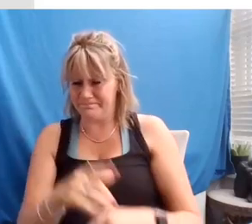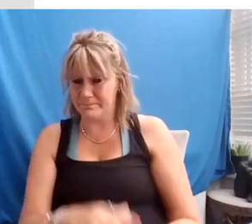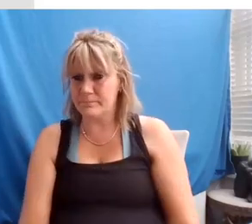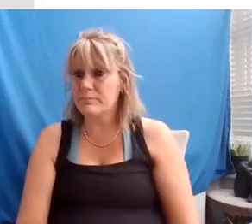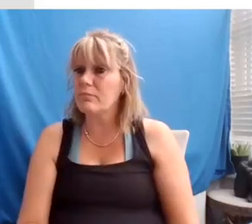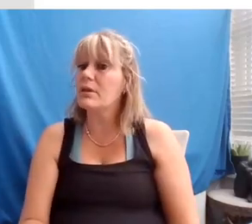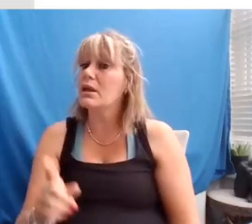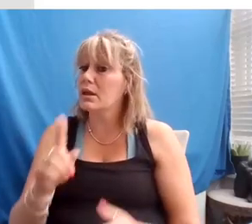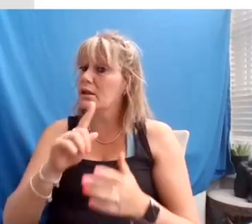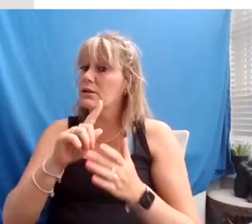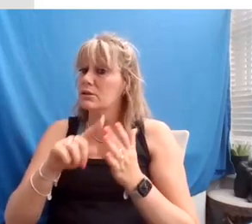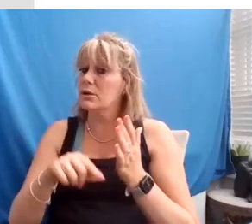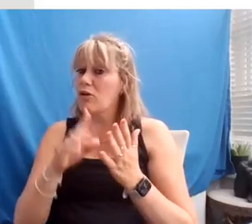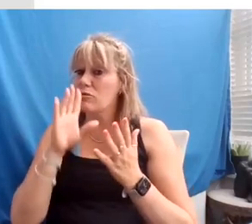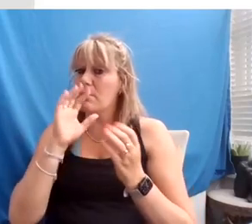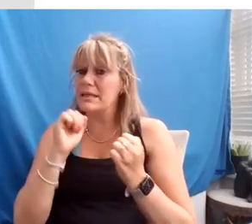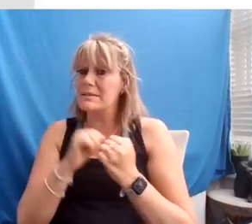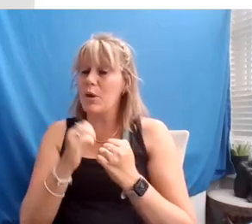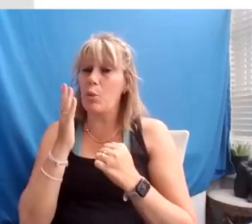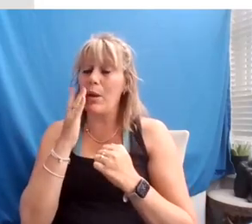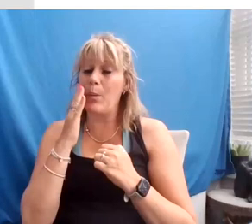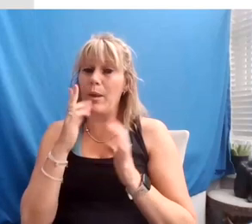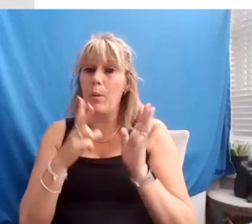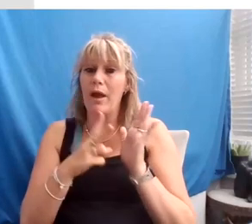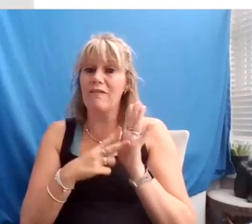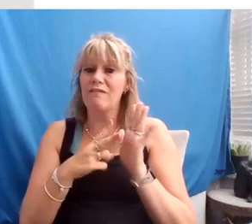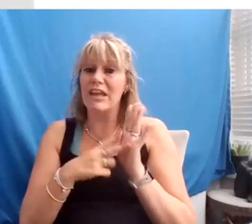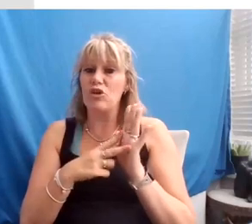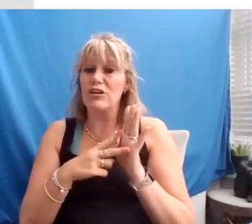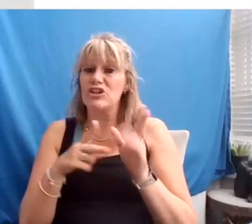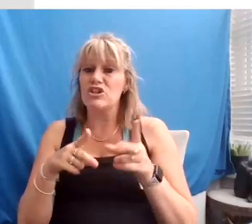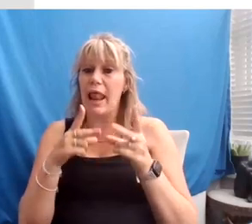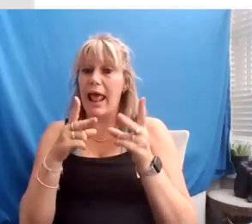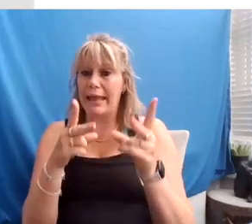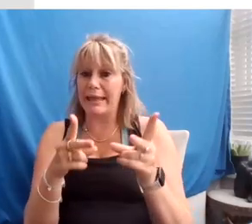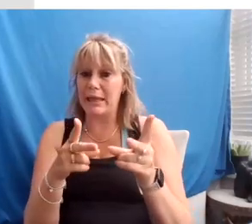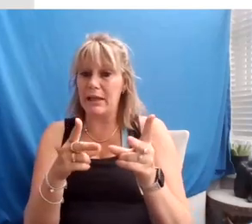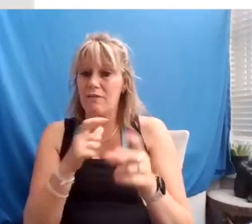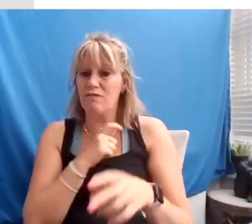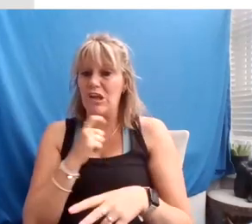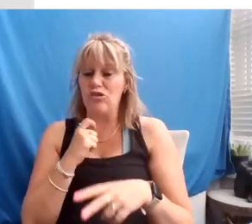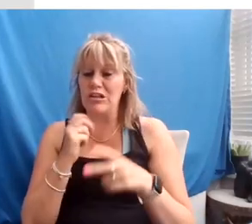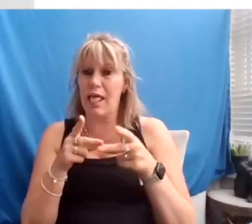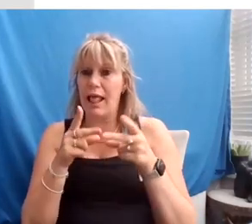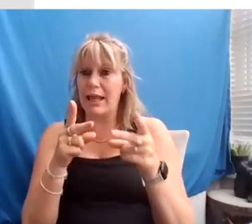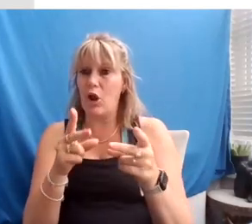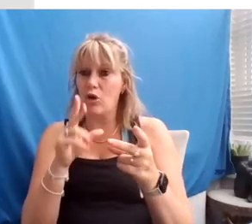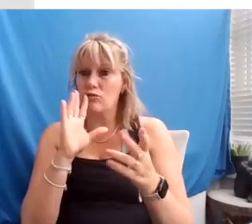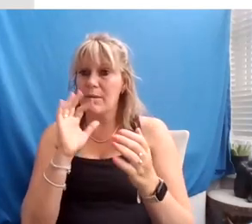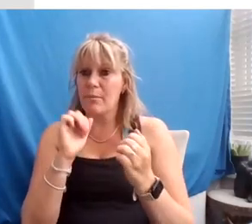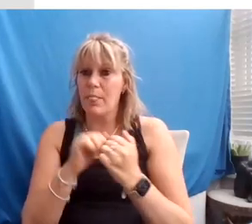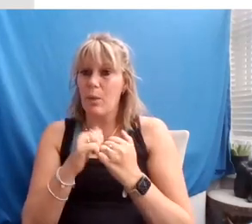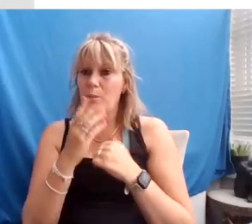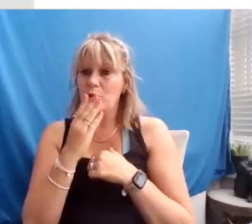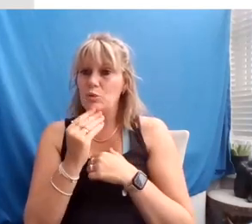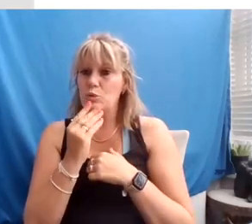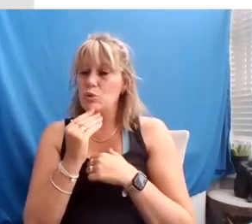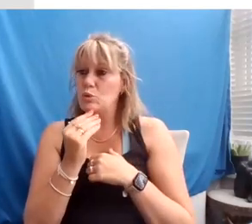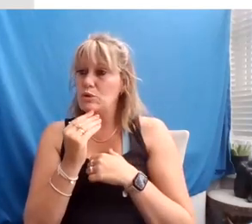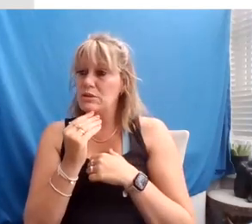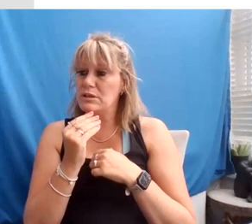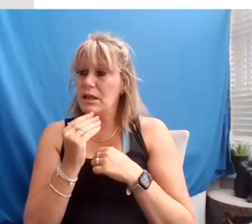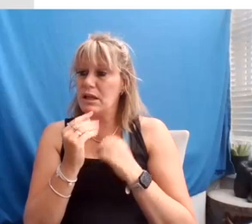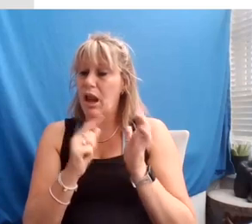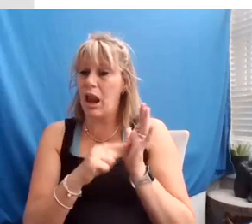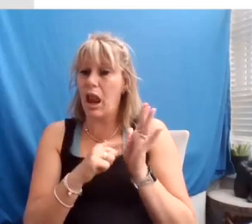reminds me when we were still at Vicarage Lane, we managed to inherit, well, I say inherit, we found a load of unused lino